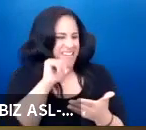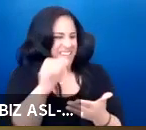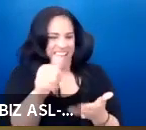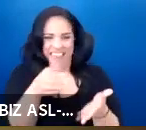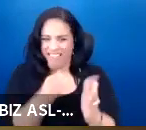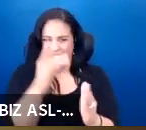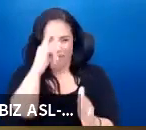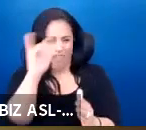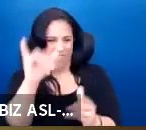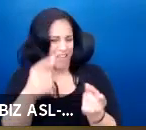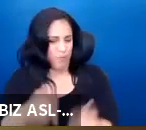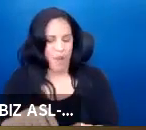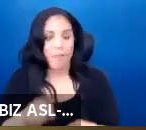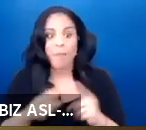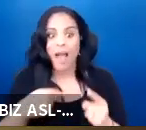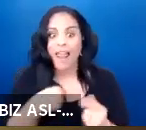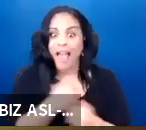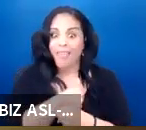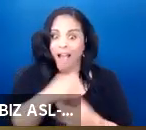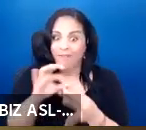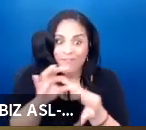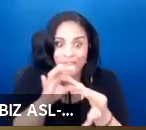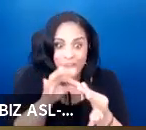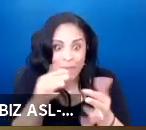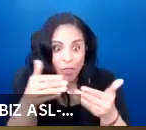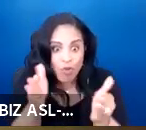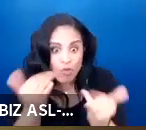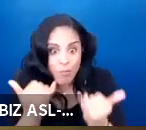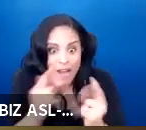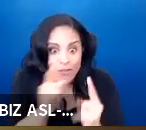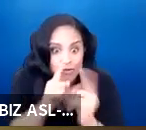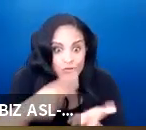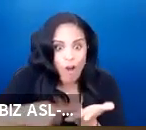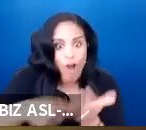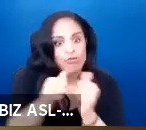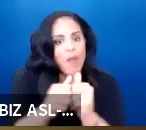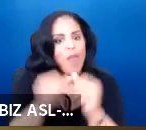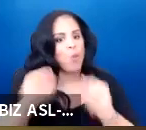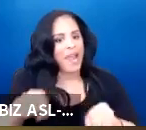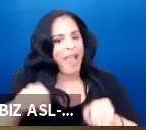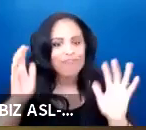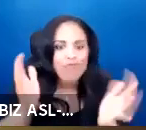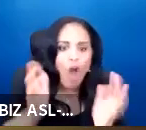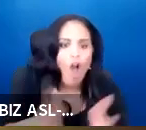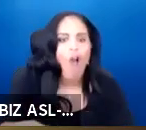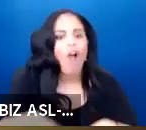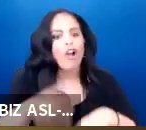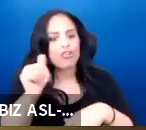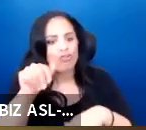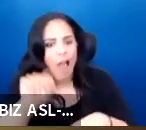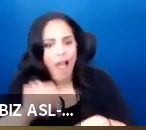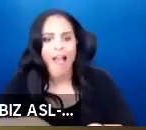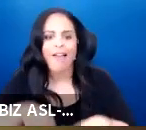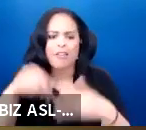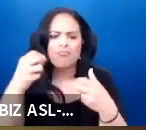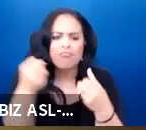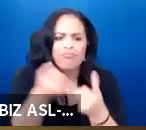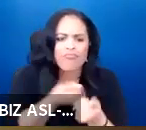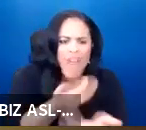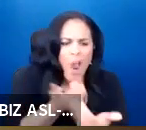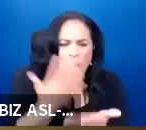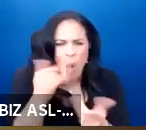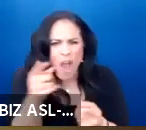really love about being in the room together is we have time to talk and to chat and to share why you think the way you think